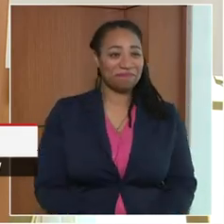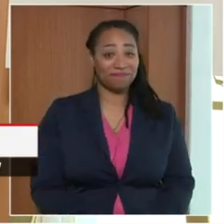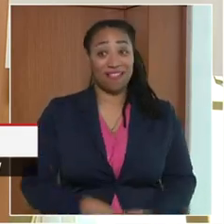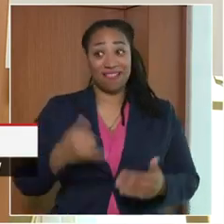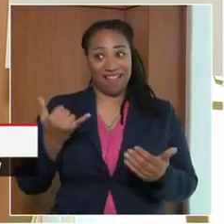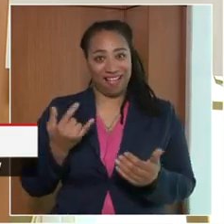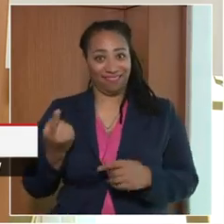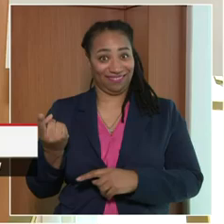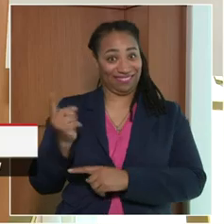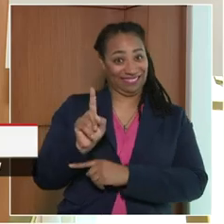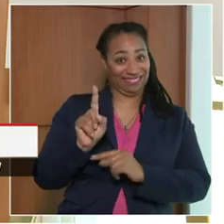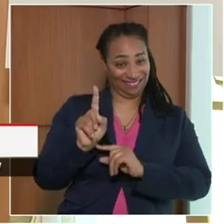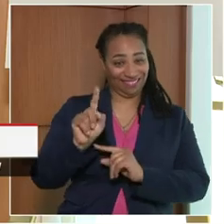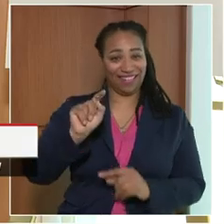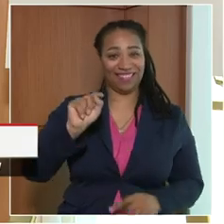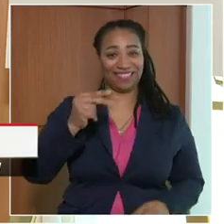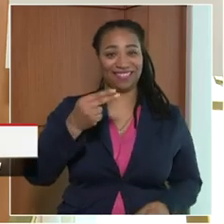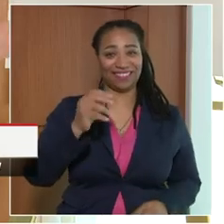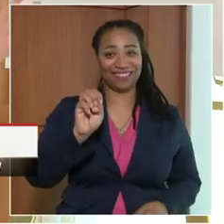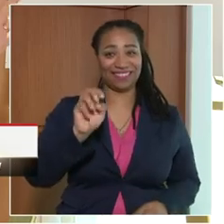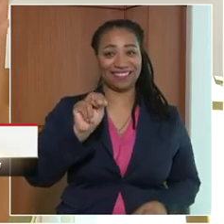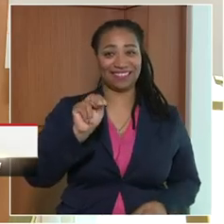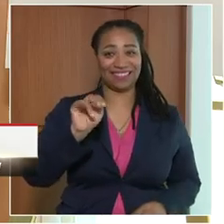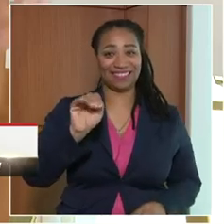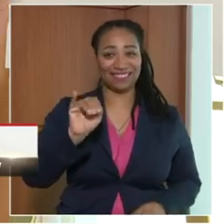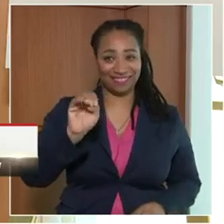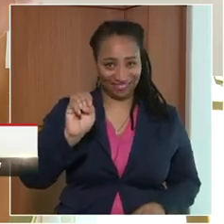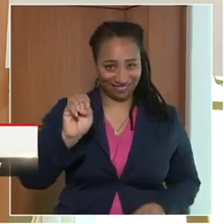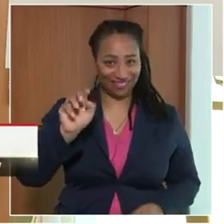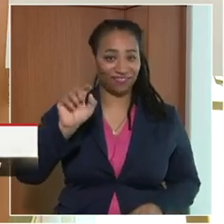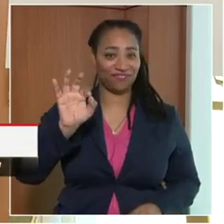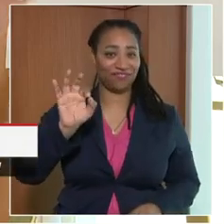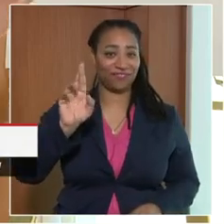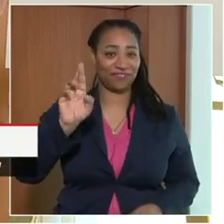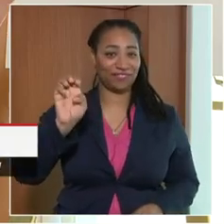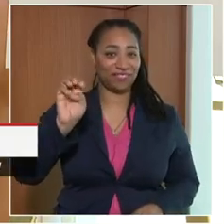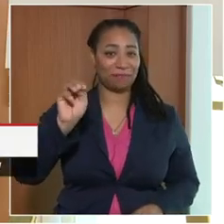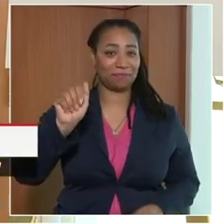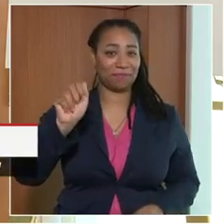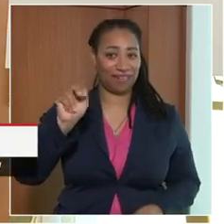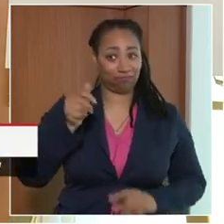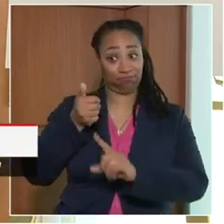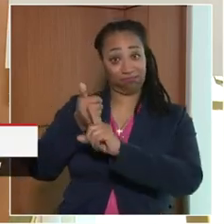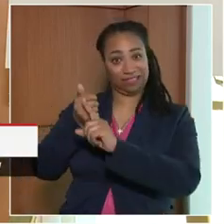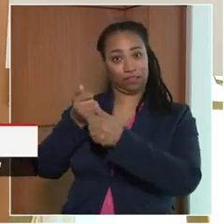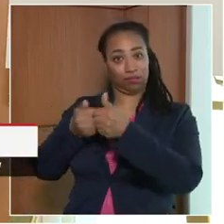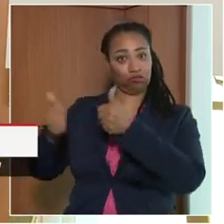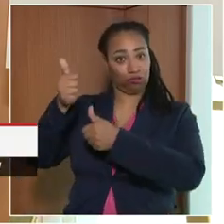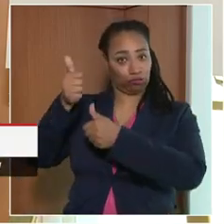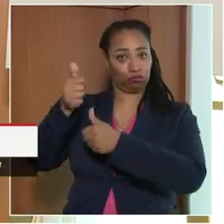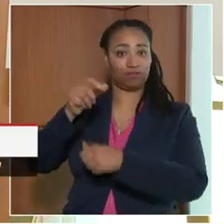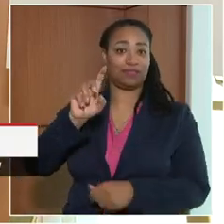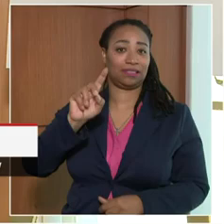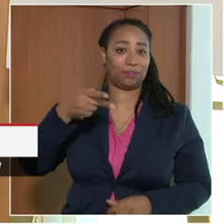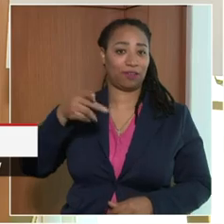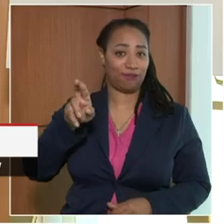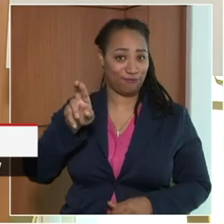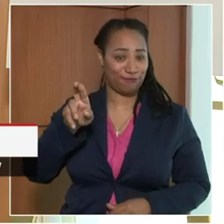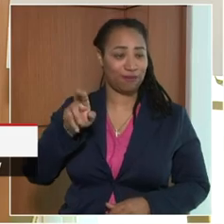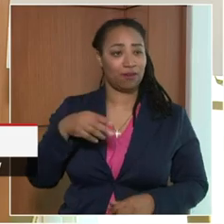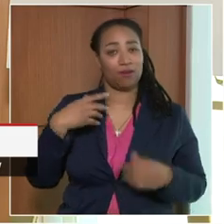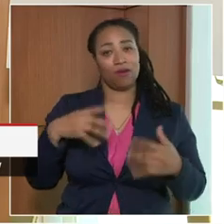the visionary of this program. Without her, there was going to not be a program, at least at this time. She is the